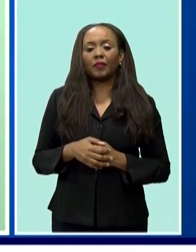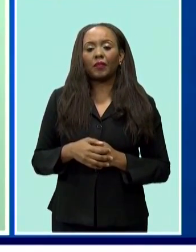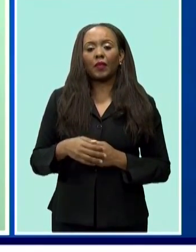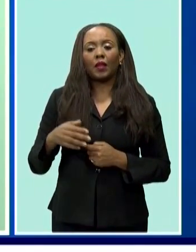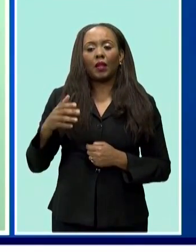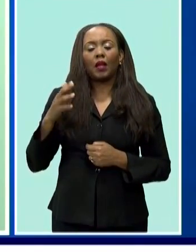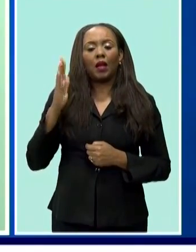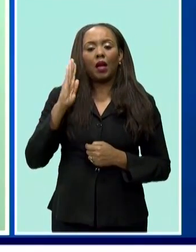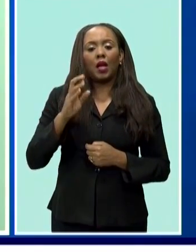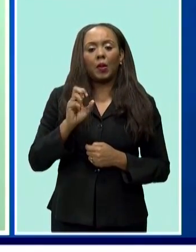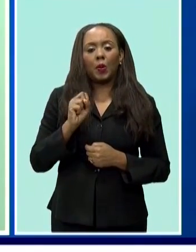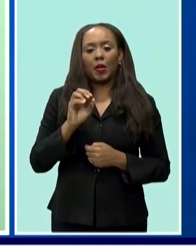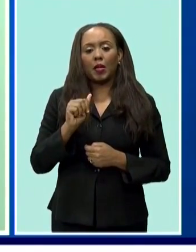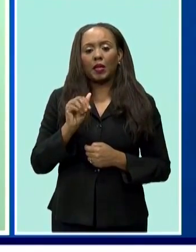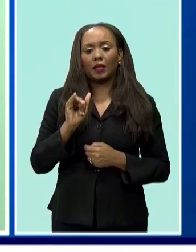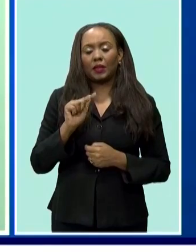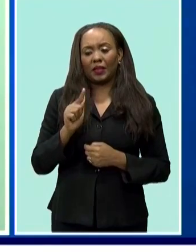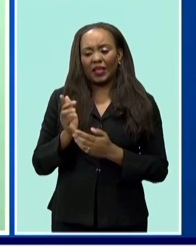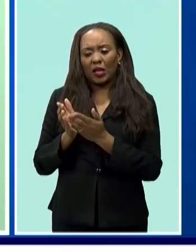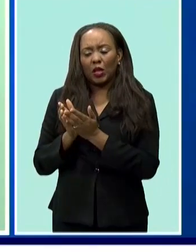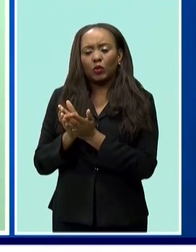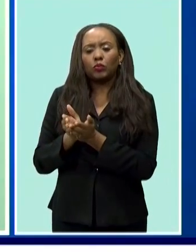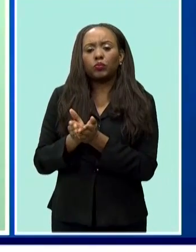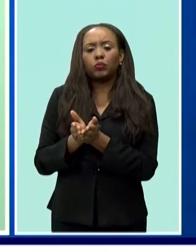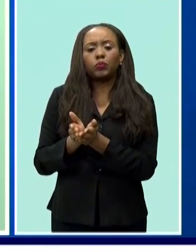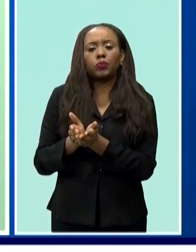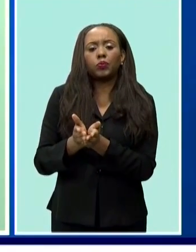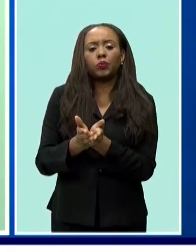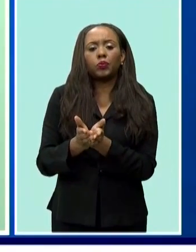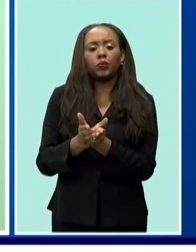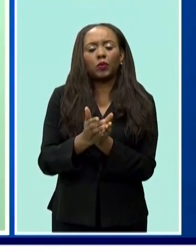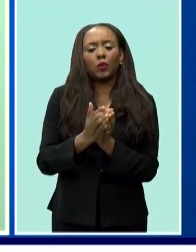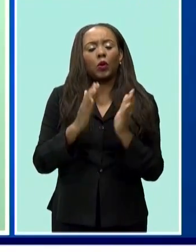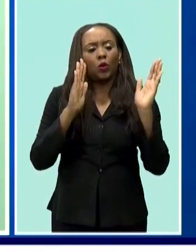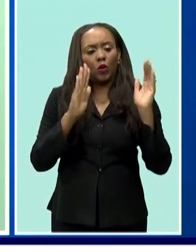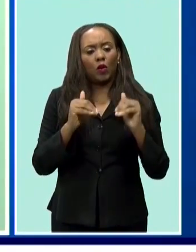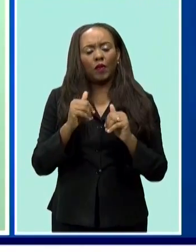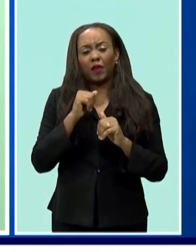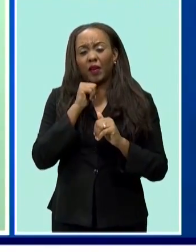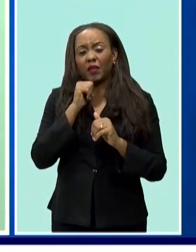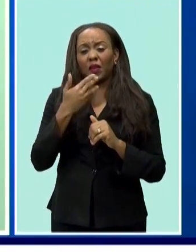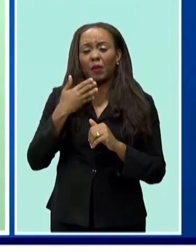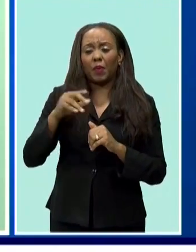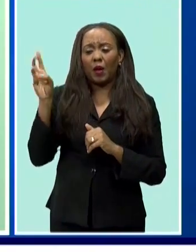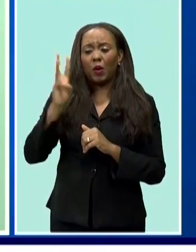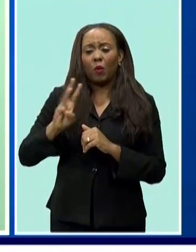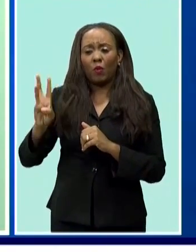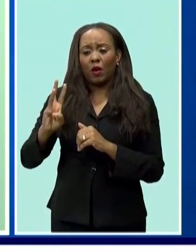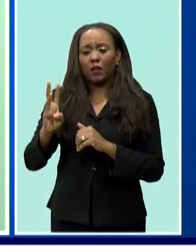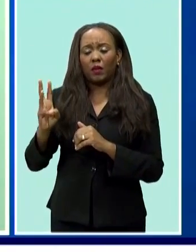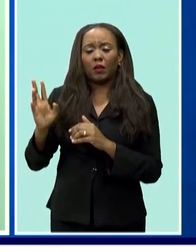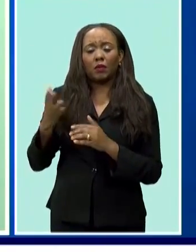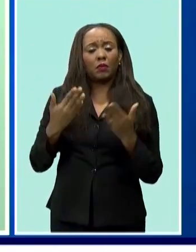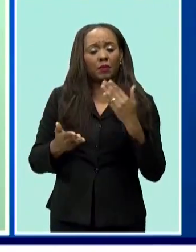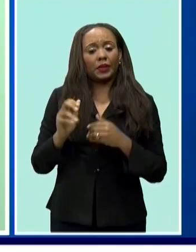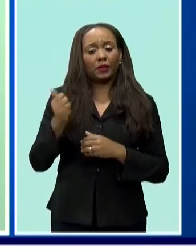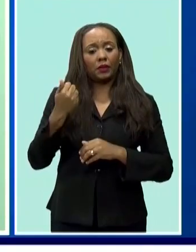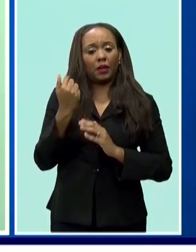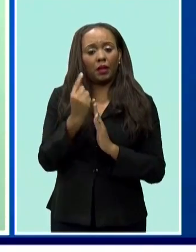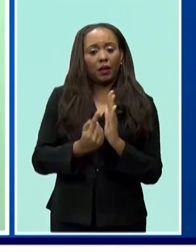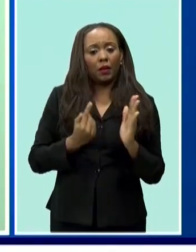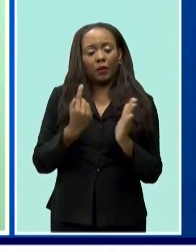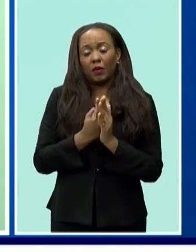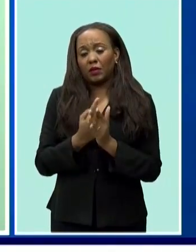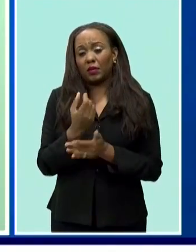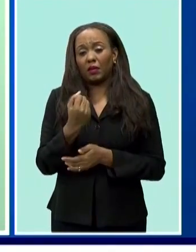club, where we will finish, hopefully, with good conditions, we'll do it in 10 hours,